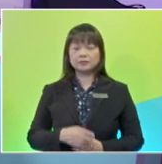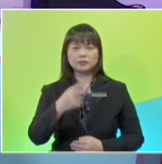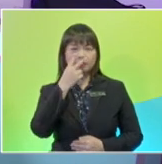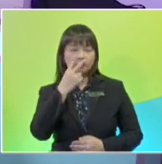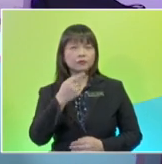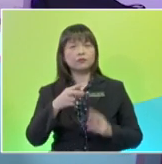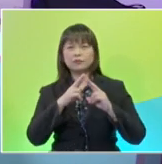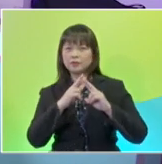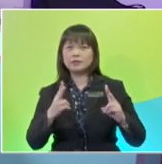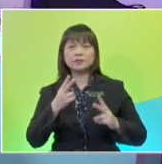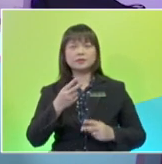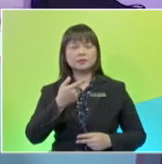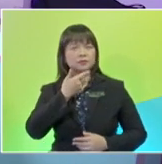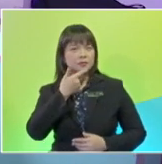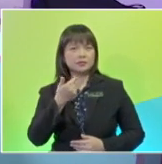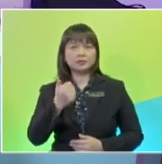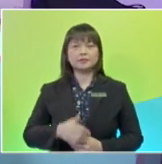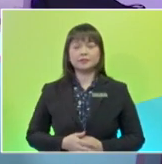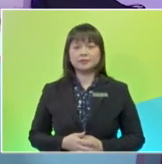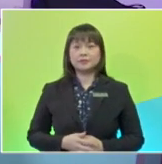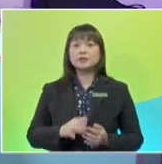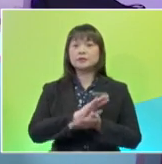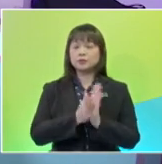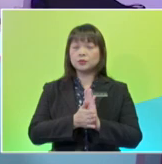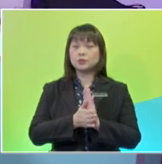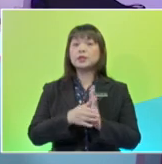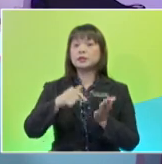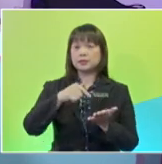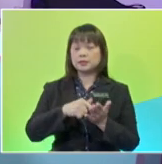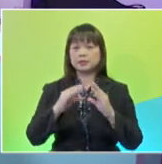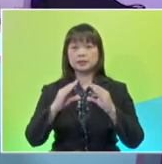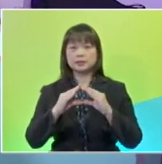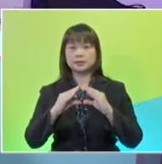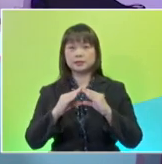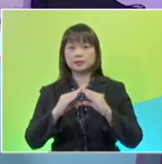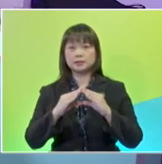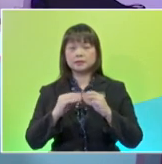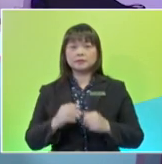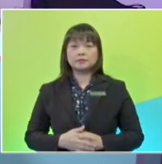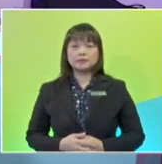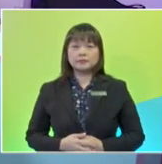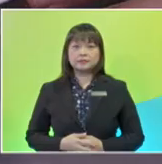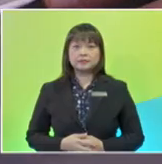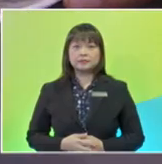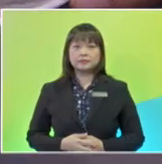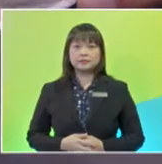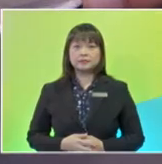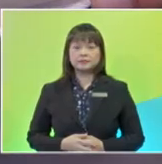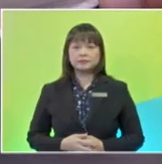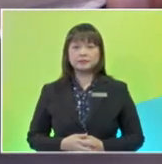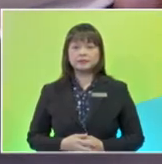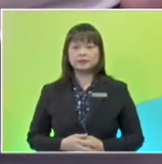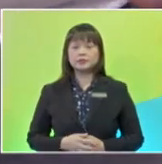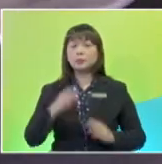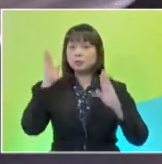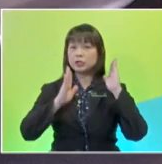lemak there. Yes. So this nasi lemak, have you eaten one of this before? Of course, nasi lemak is one of my favorite